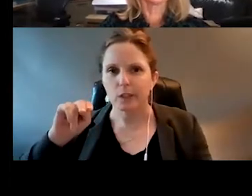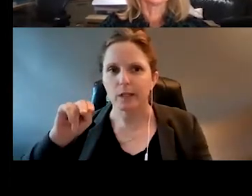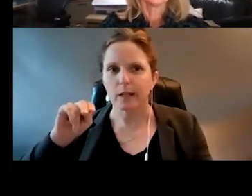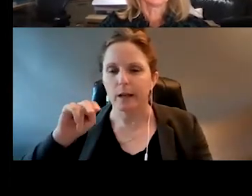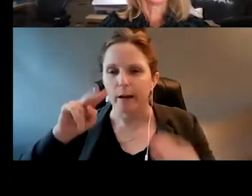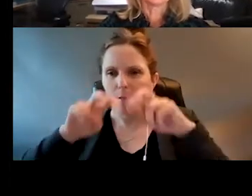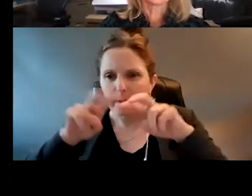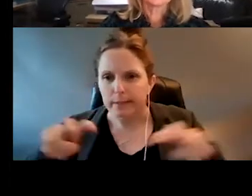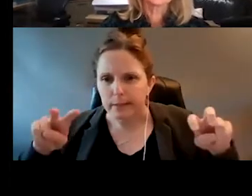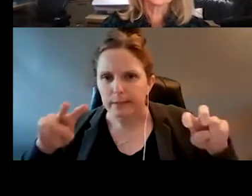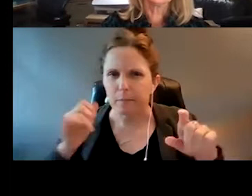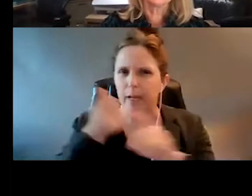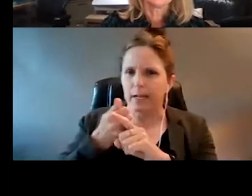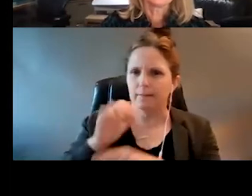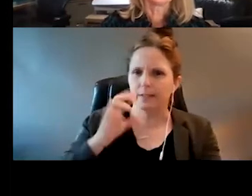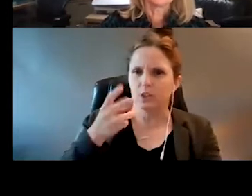5%.